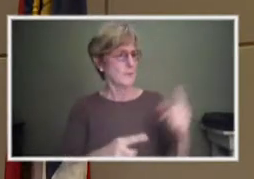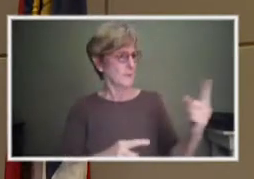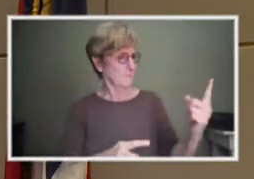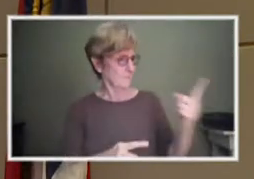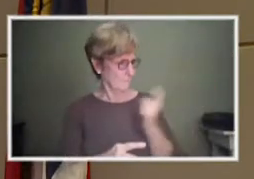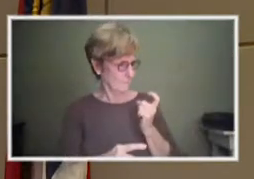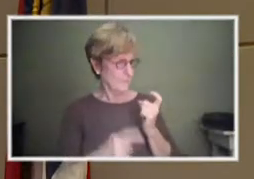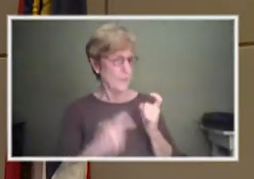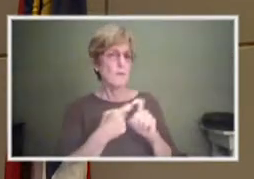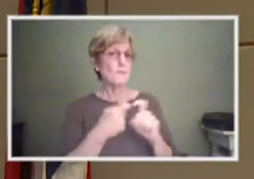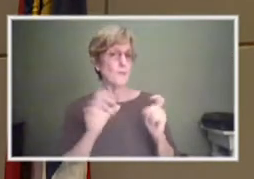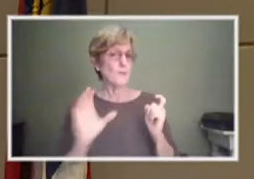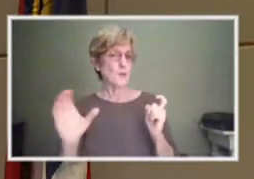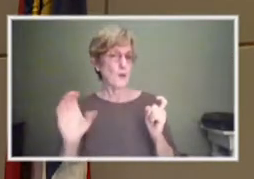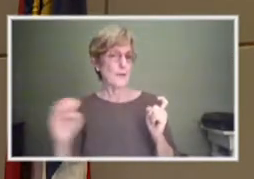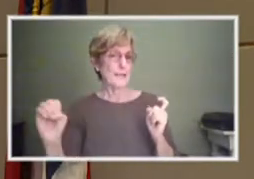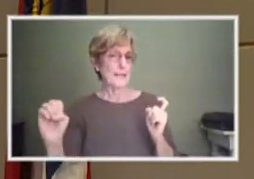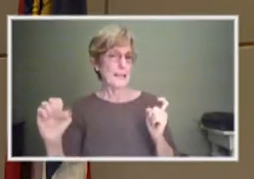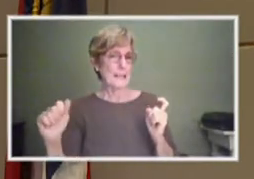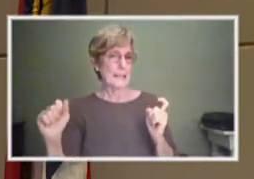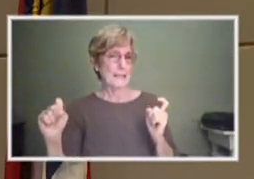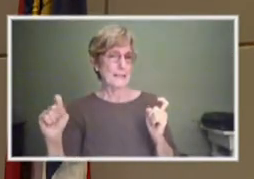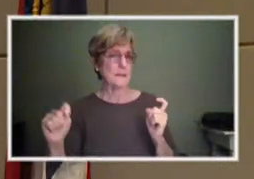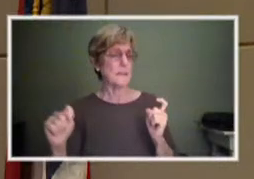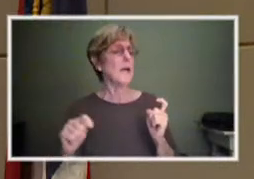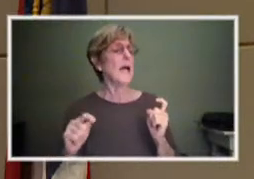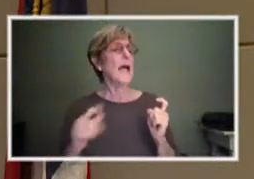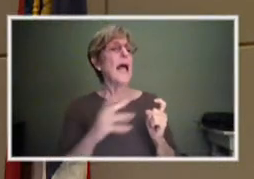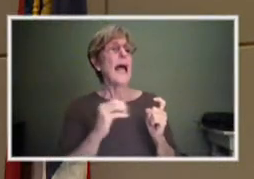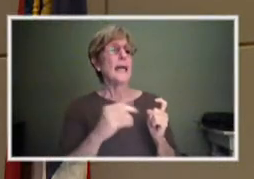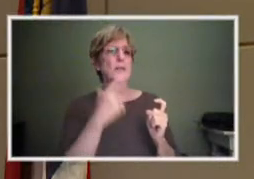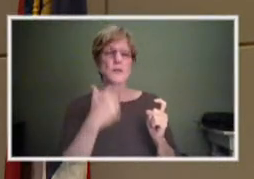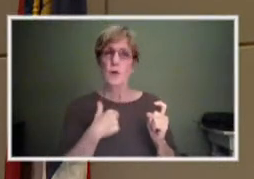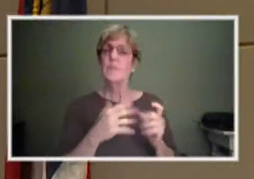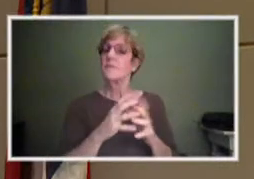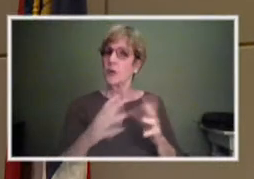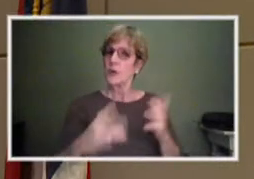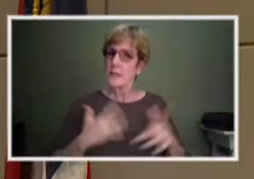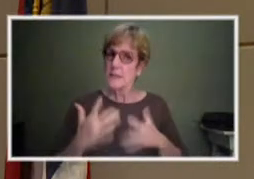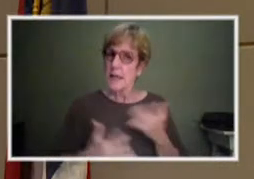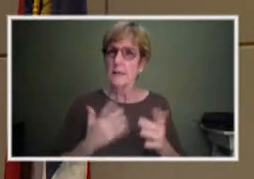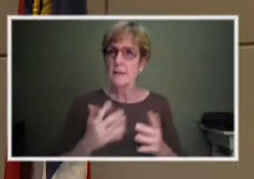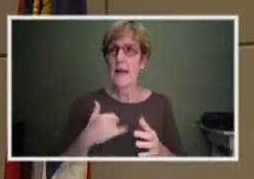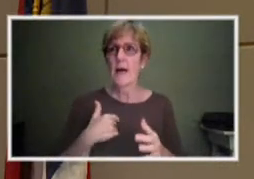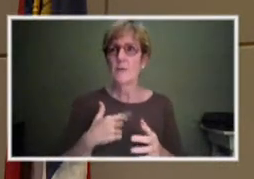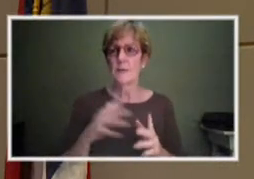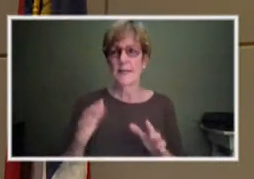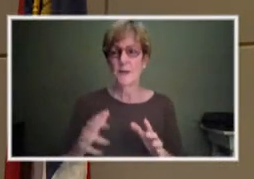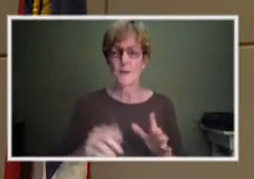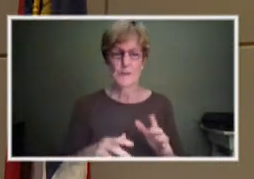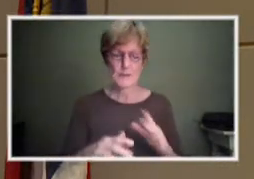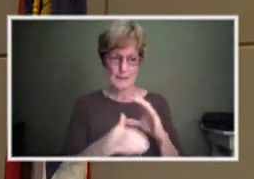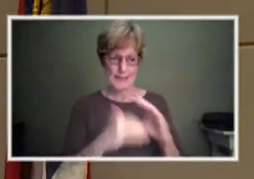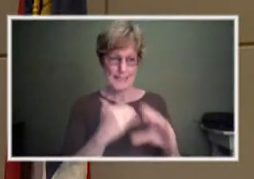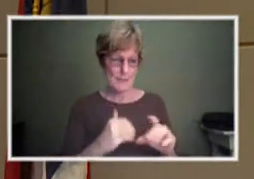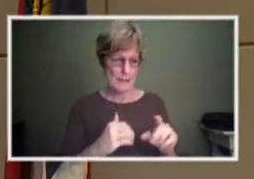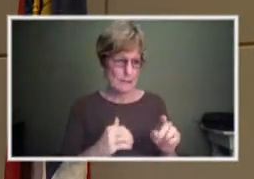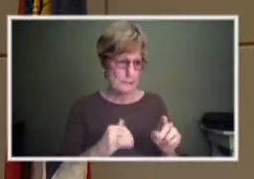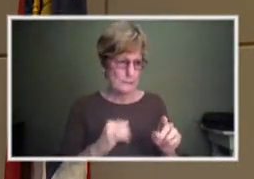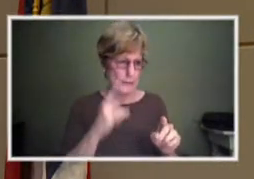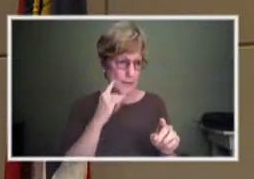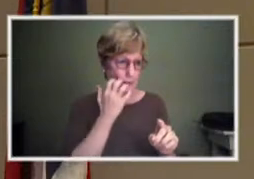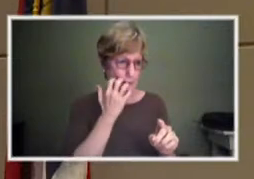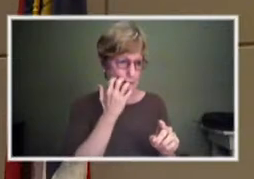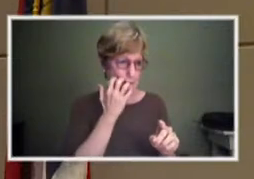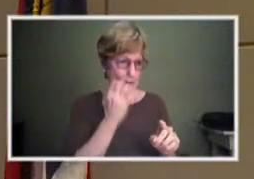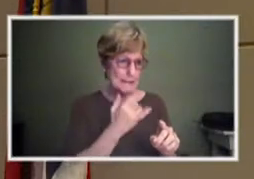Charlotte East, and he brought to my attention, although very excited, which was, I was nervous when I saw the email. I was like, oh my God, he's about to